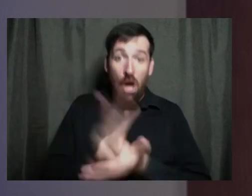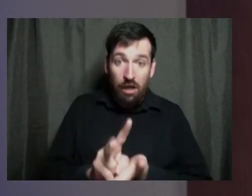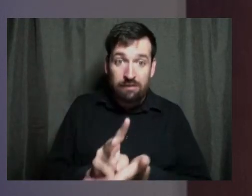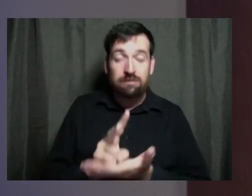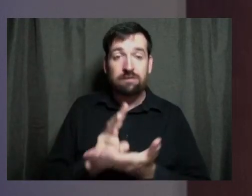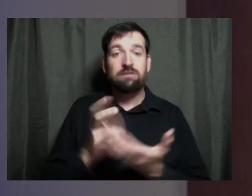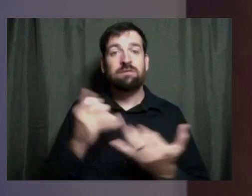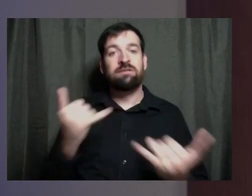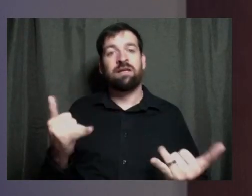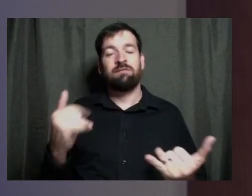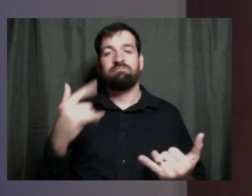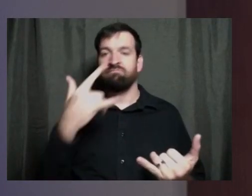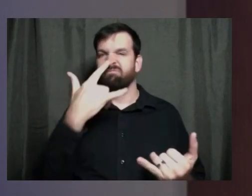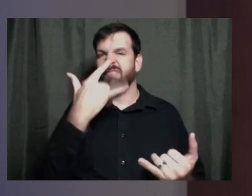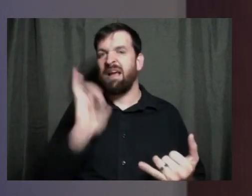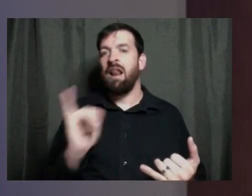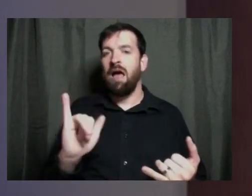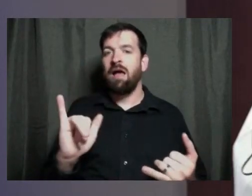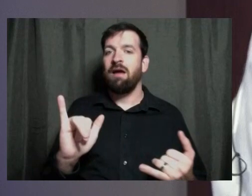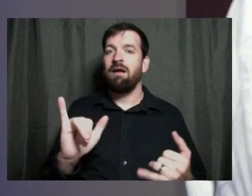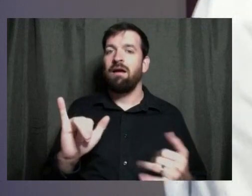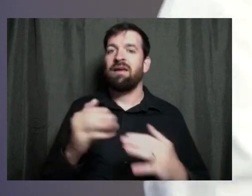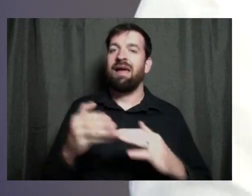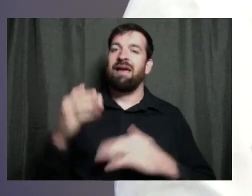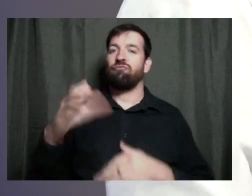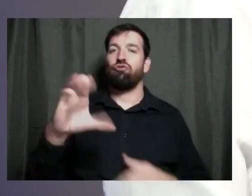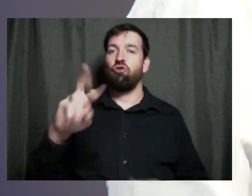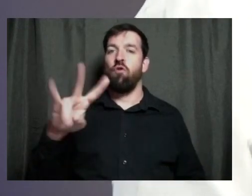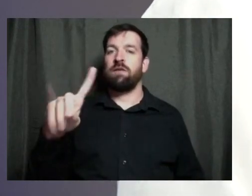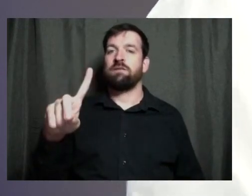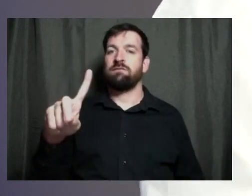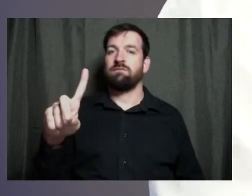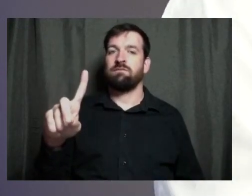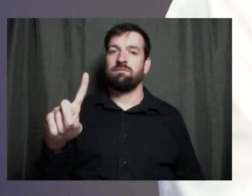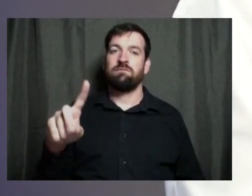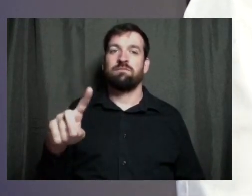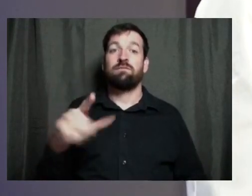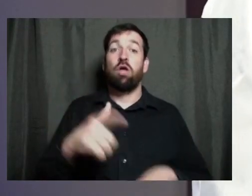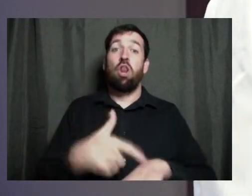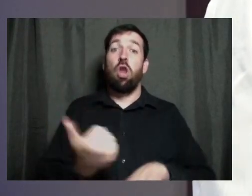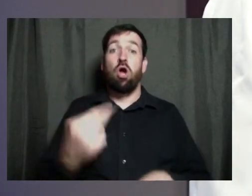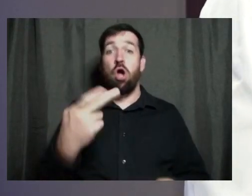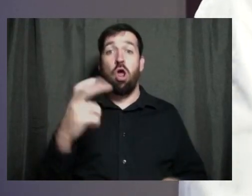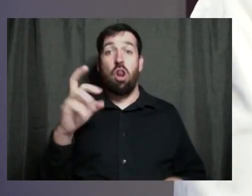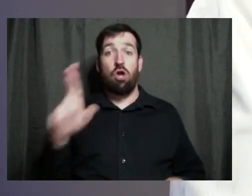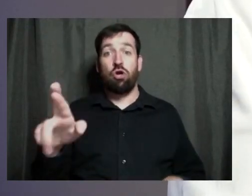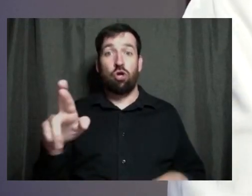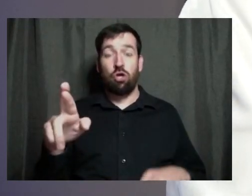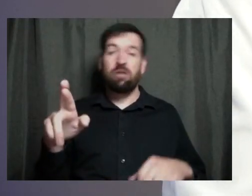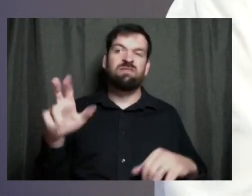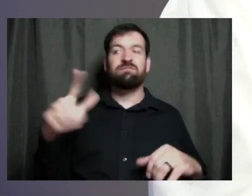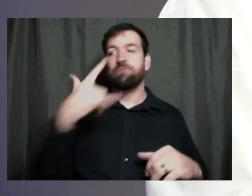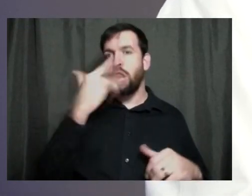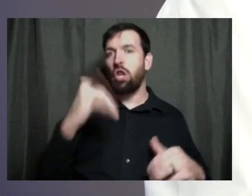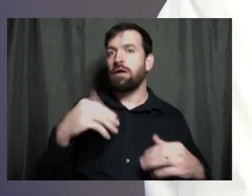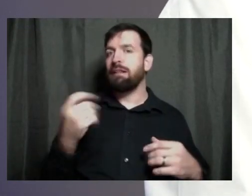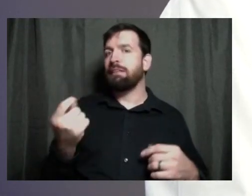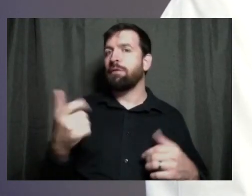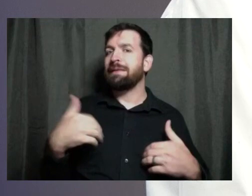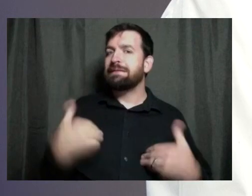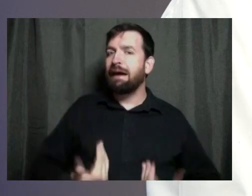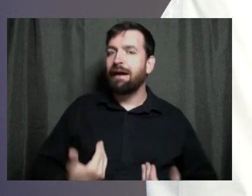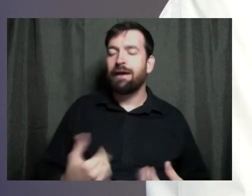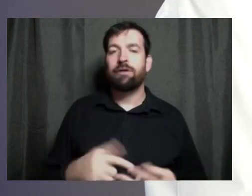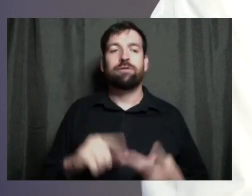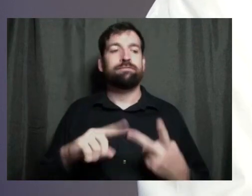have post-COVID syndrome. That essentially they have long haul syndrome, because if you watch them, they look a little tired. They look like they have a little bit of